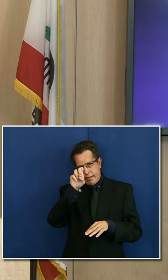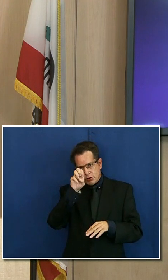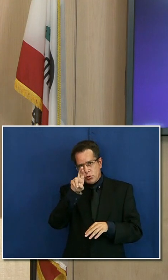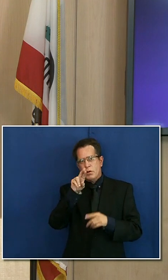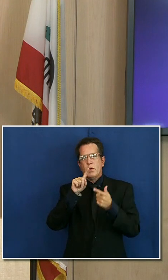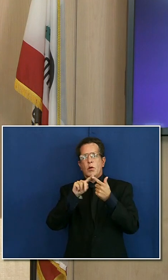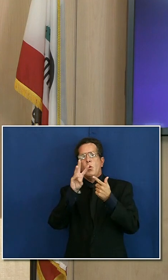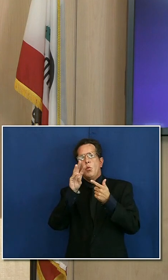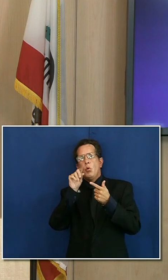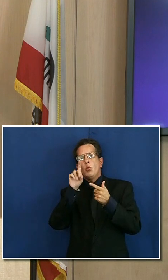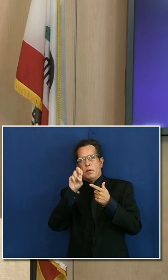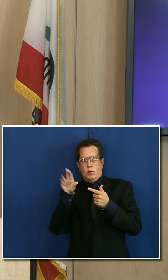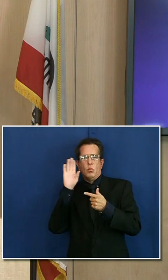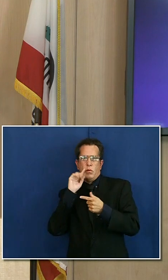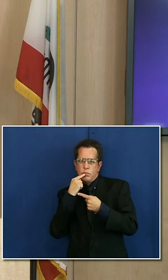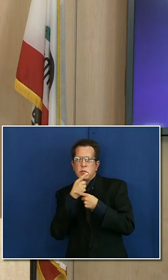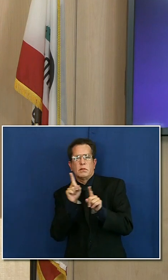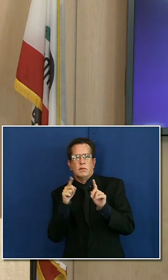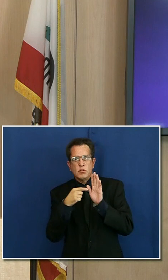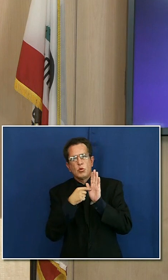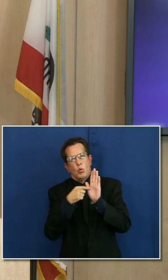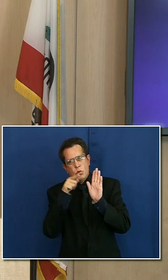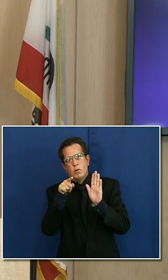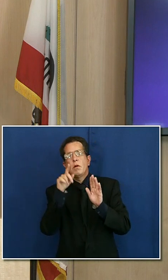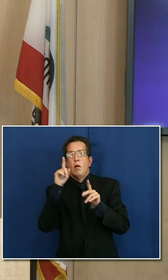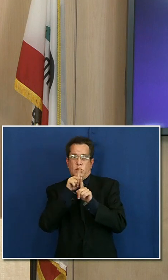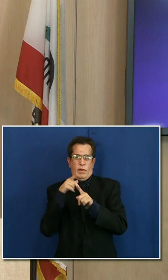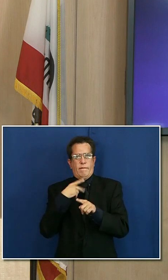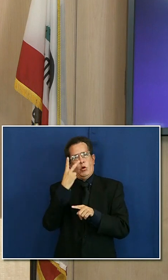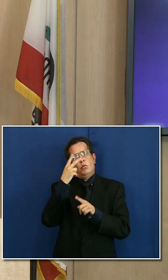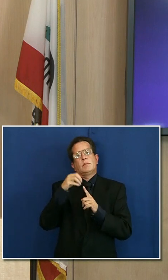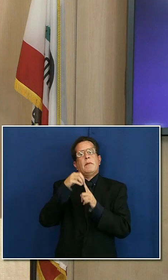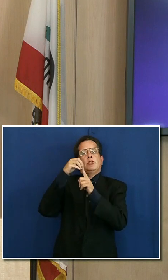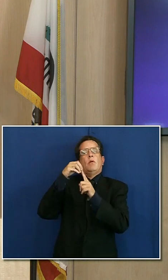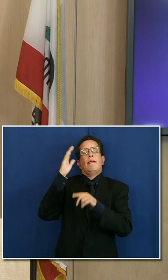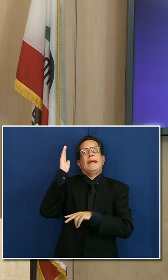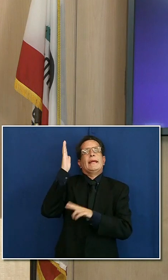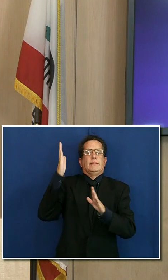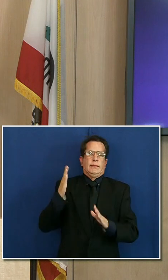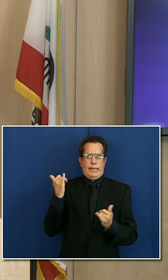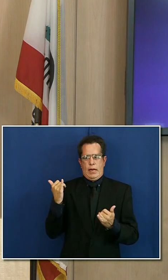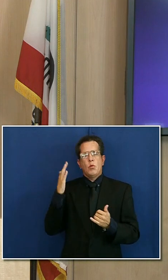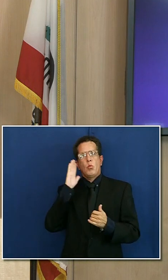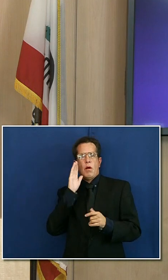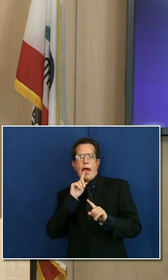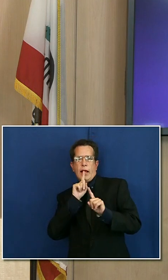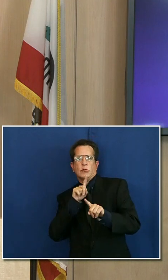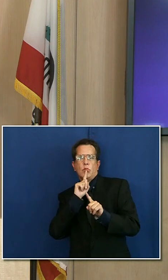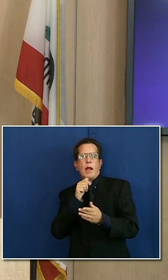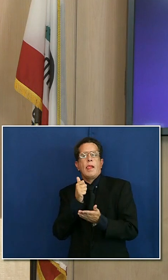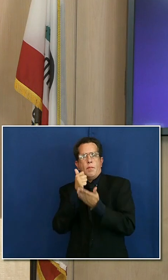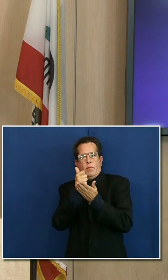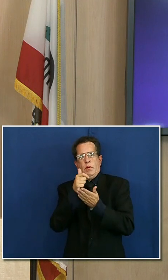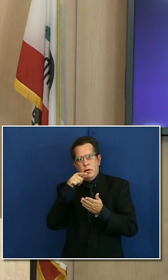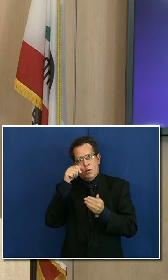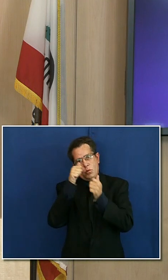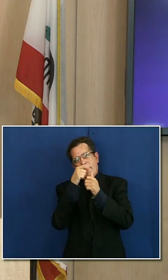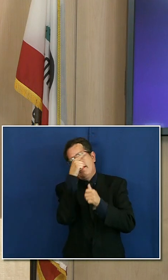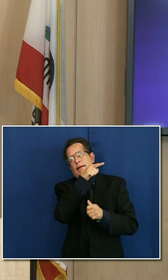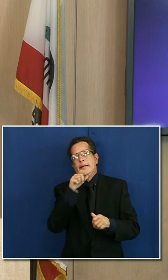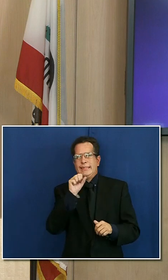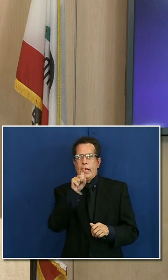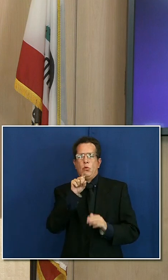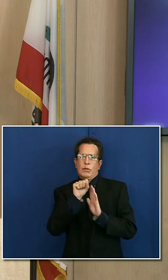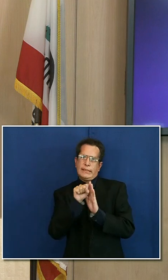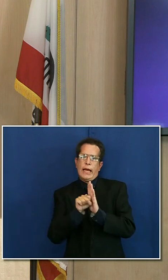I also want to acknowledge that we have two very special guests with us, which will be available to answer any questions dealing with the situations at San Diego